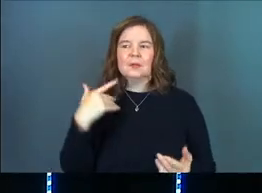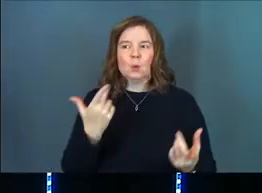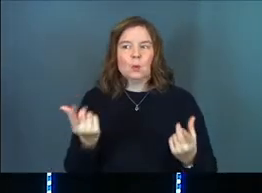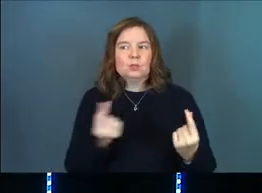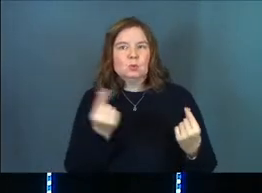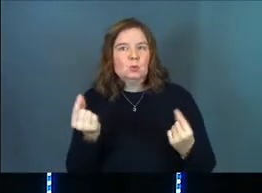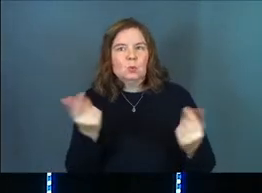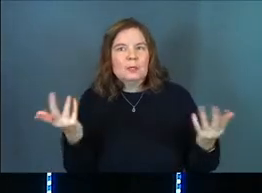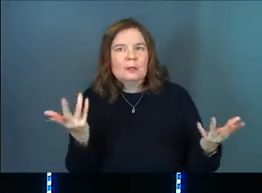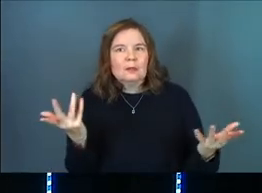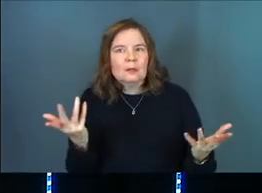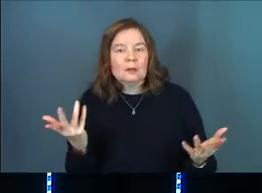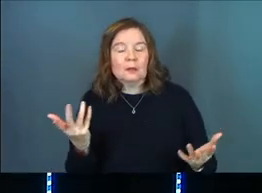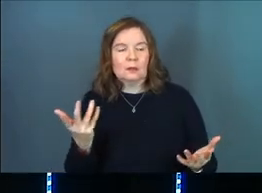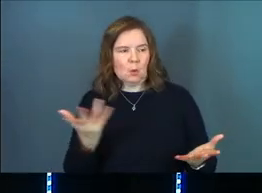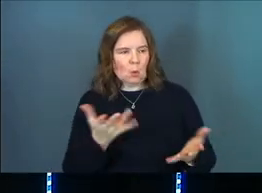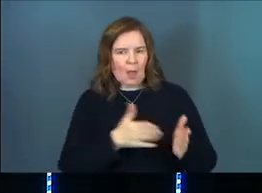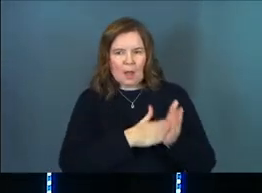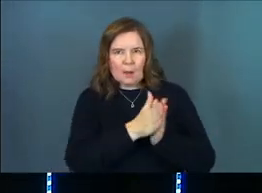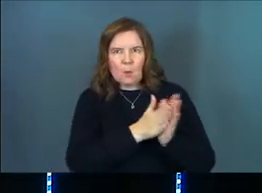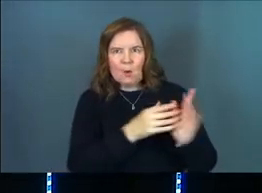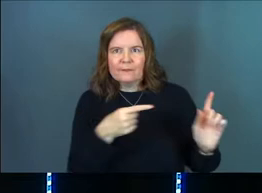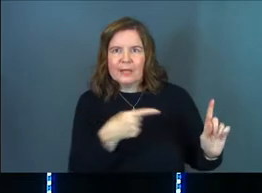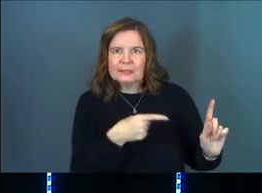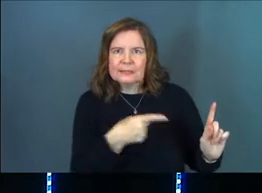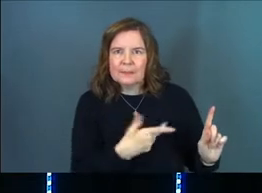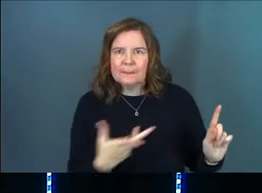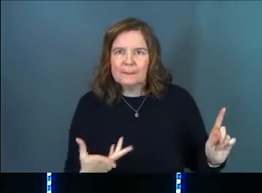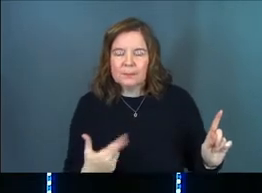What's he doing? What motivates him?